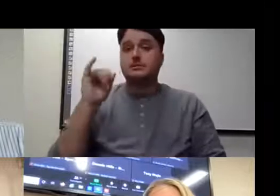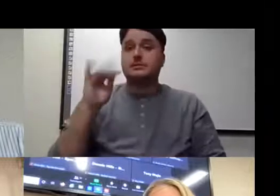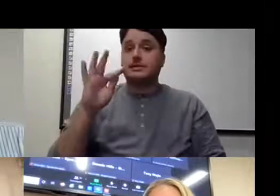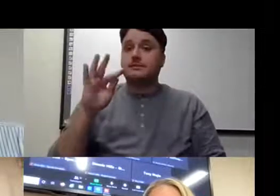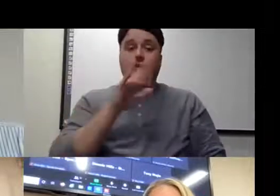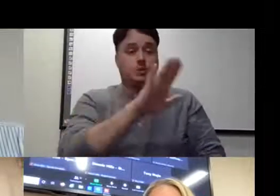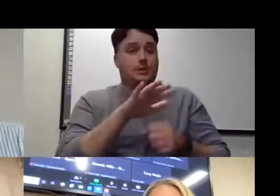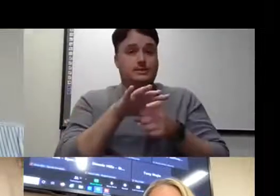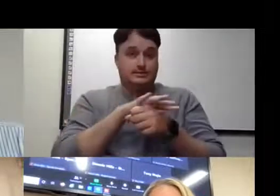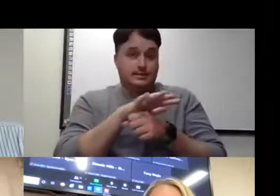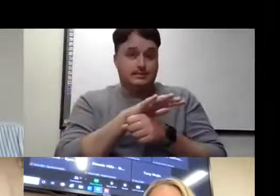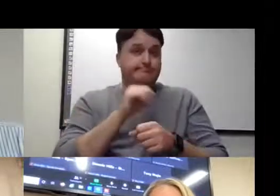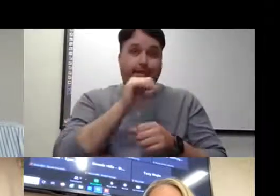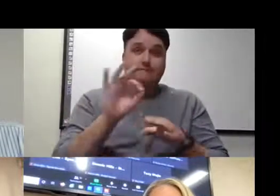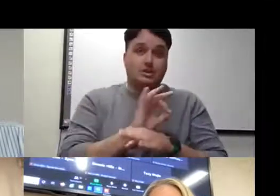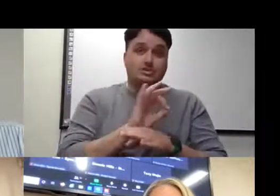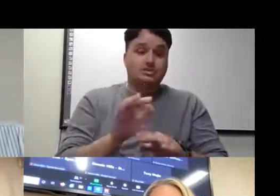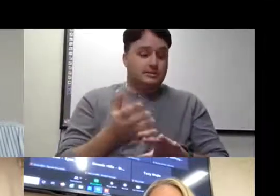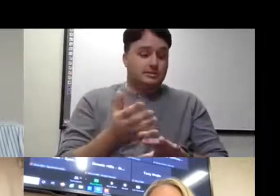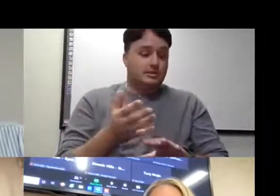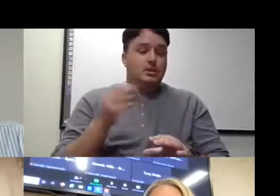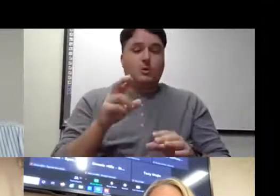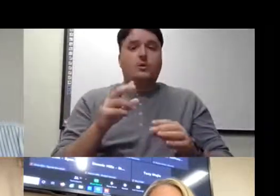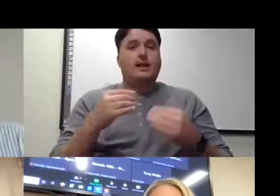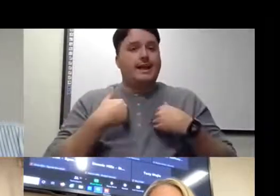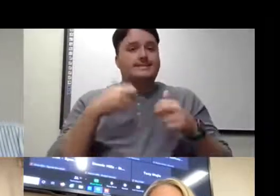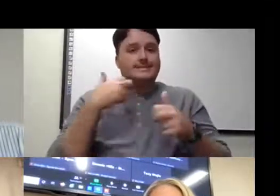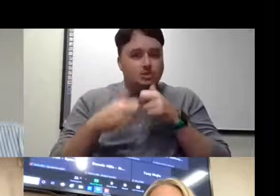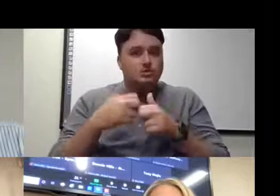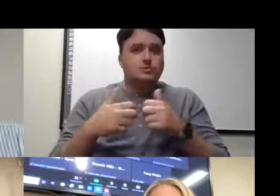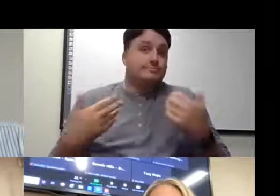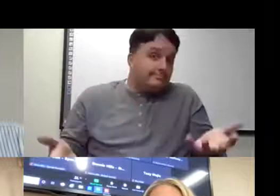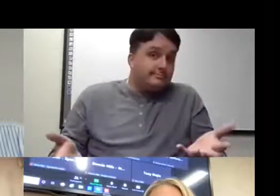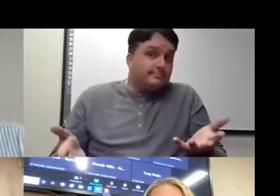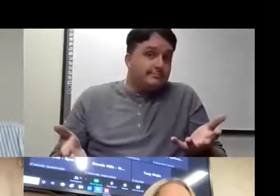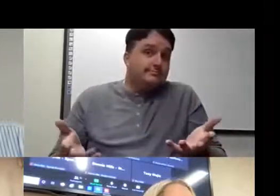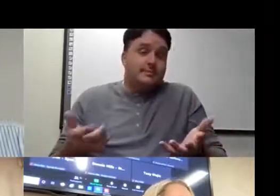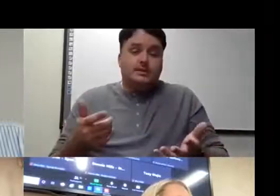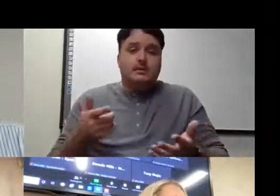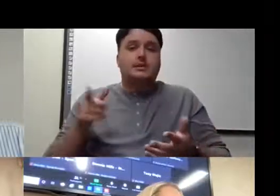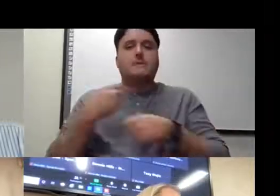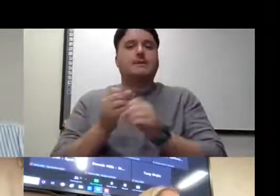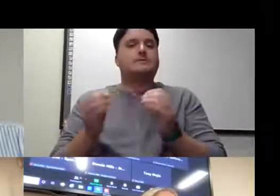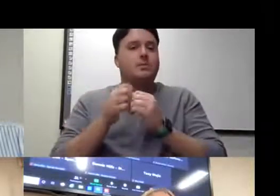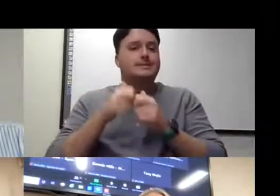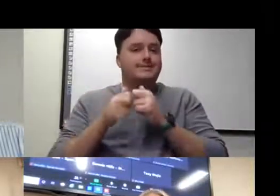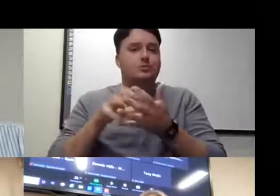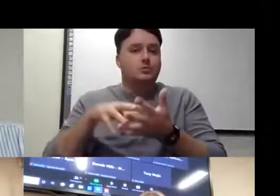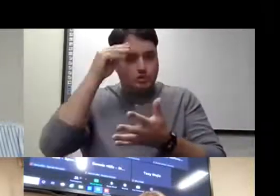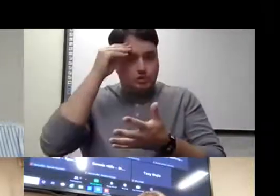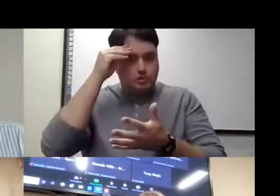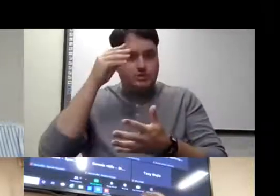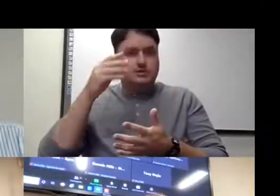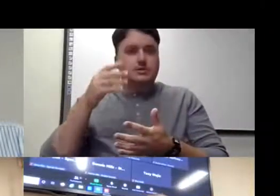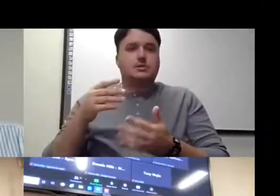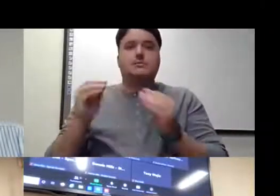site isn't functional or has issues, it makes it more difficult to learn and more difficult